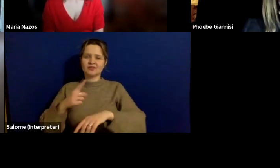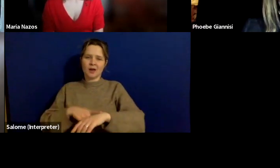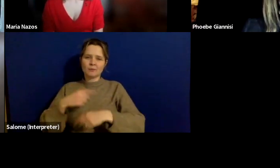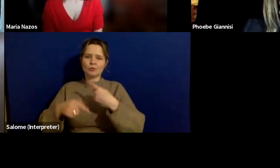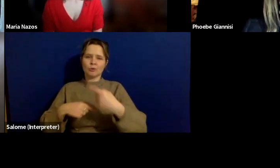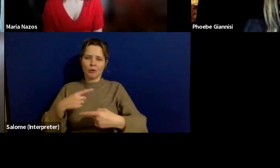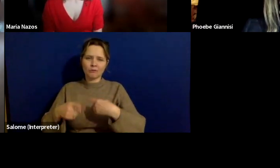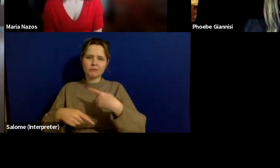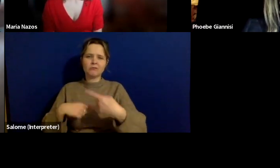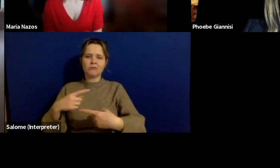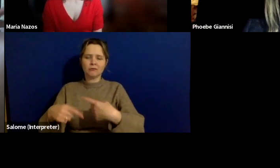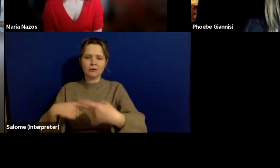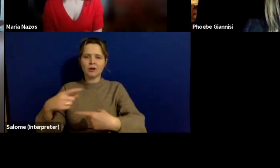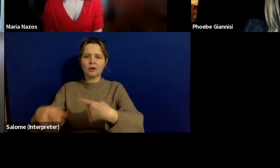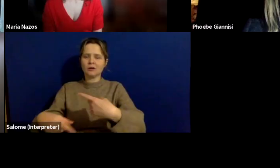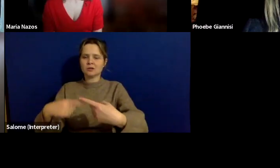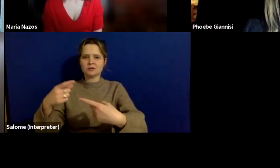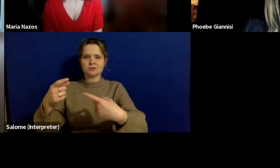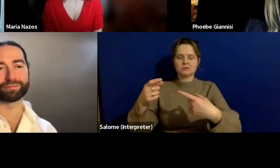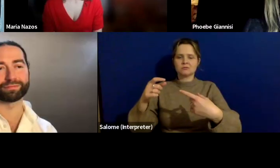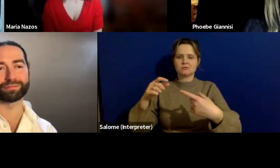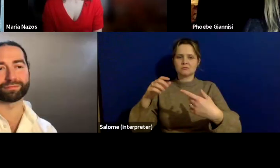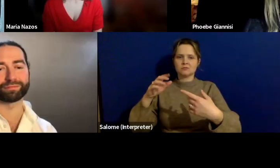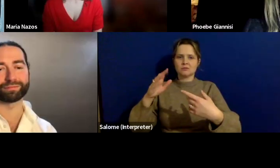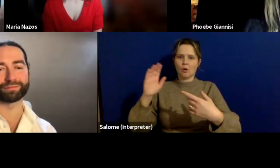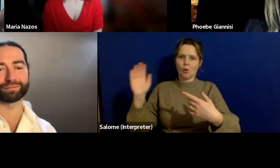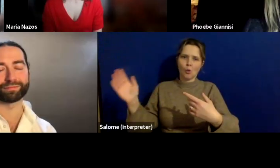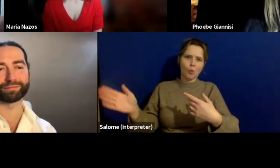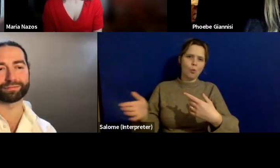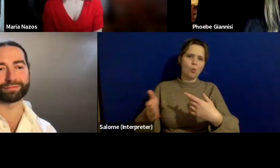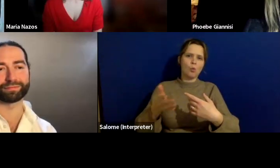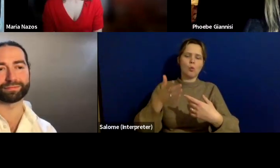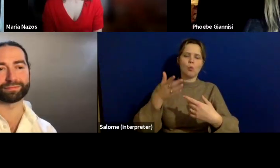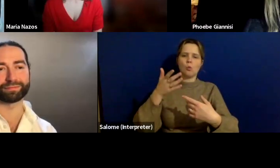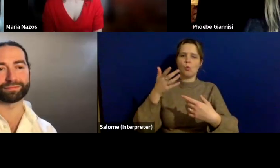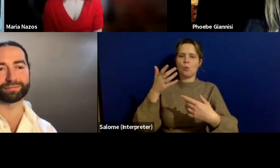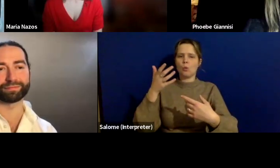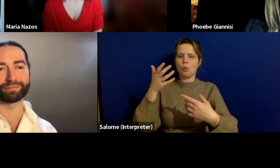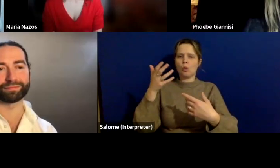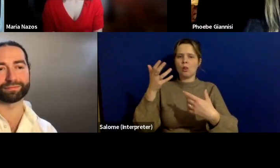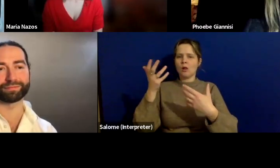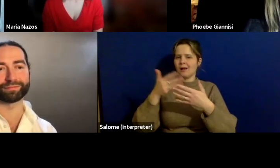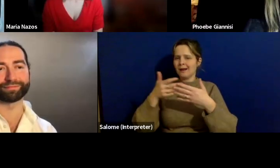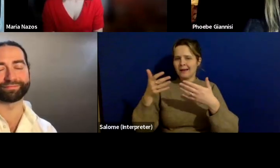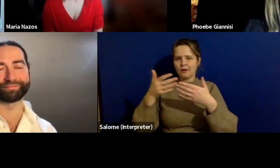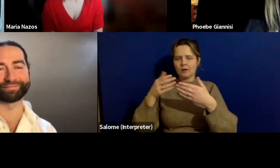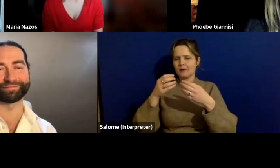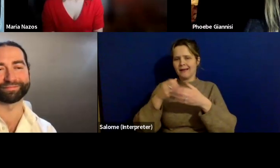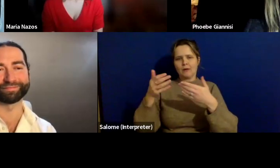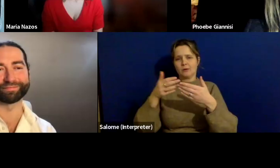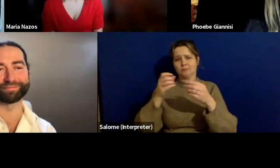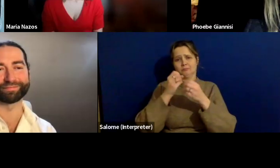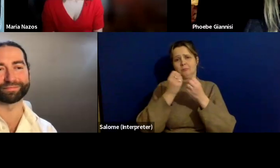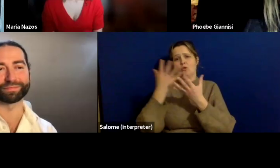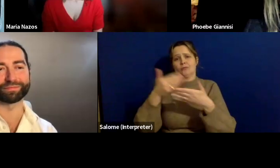whole landscape is really dense right now, densely populated. So